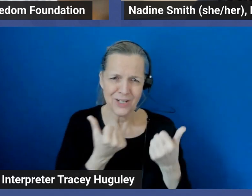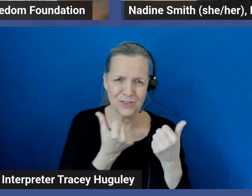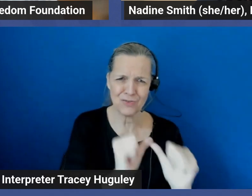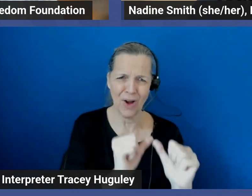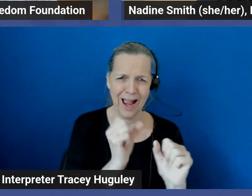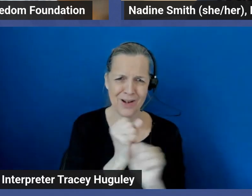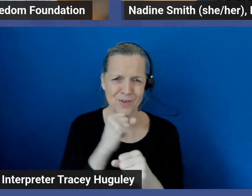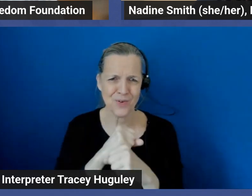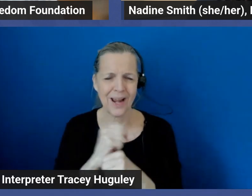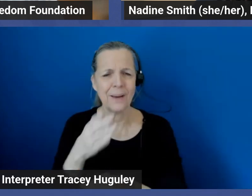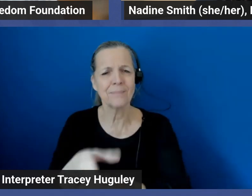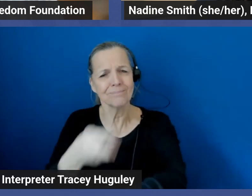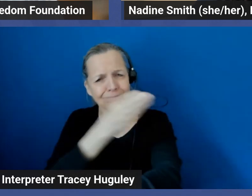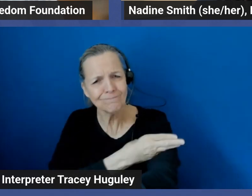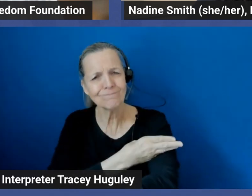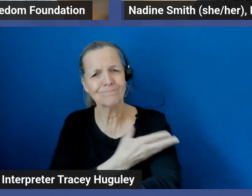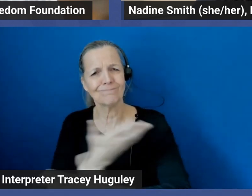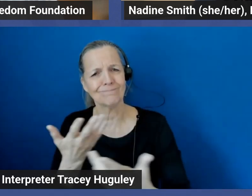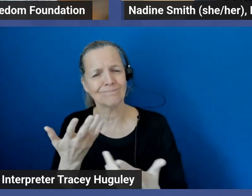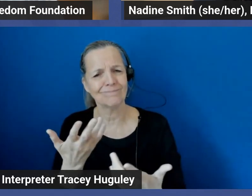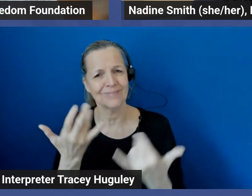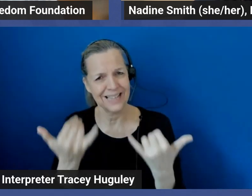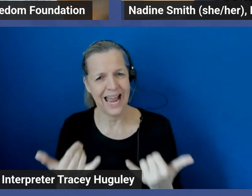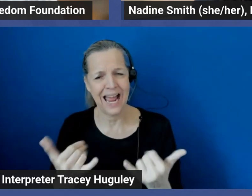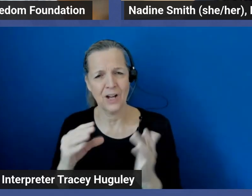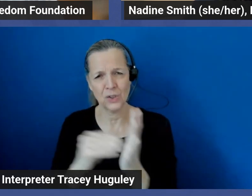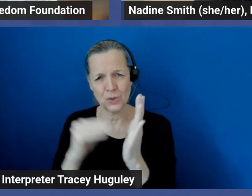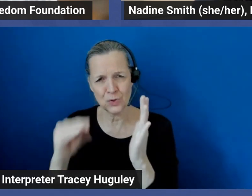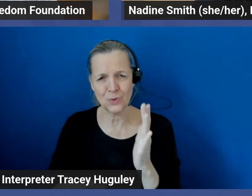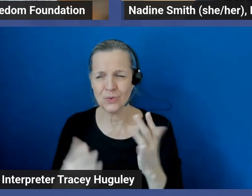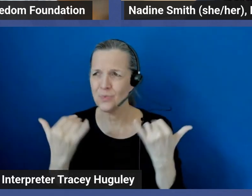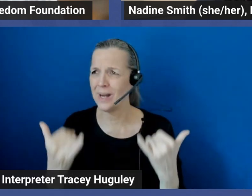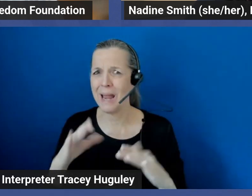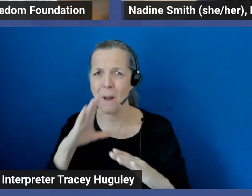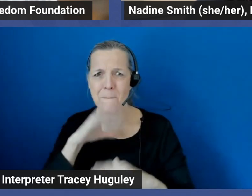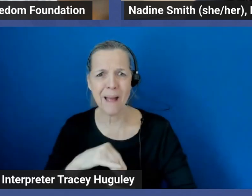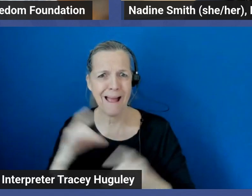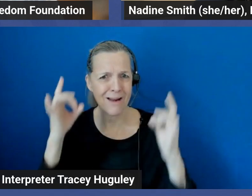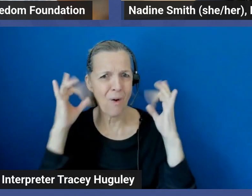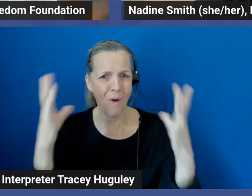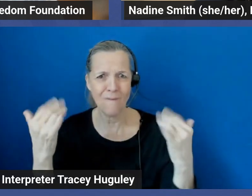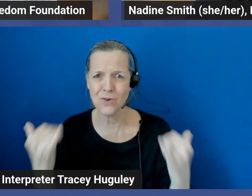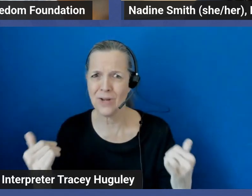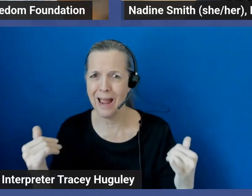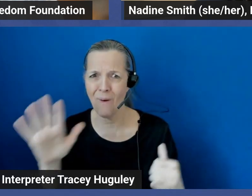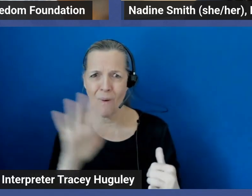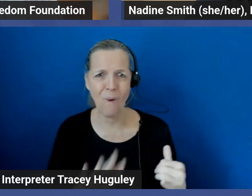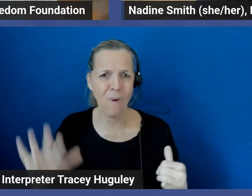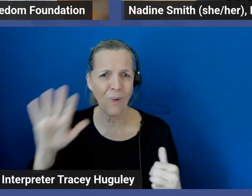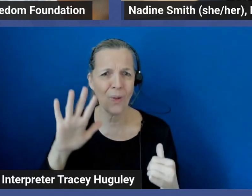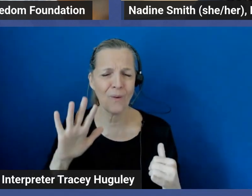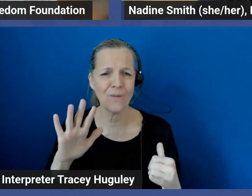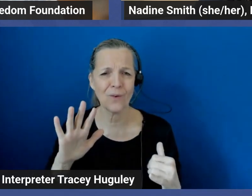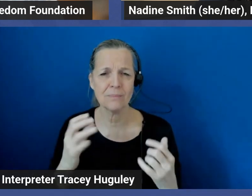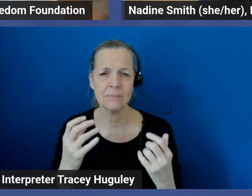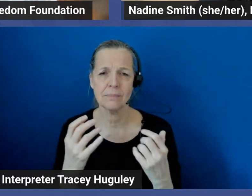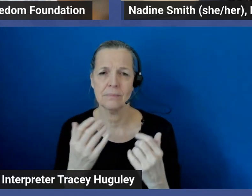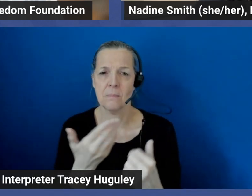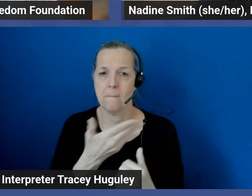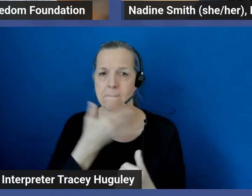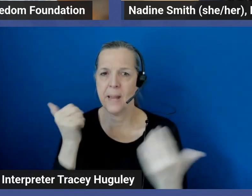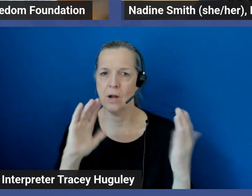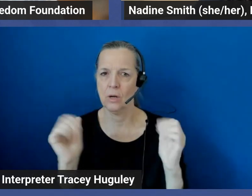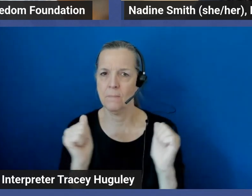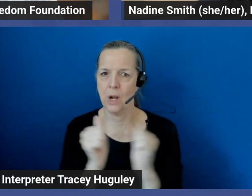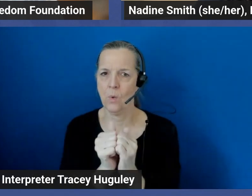get better for students. Even right now, as bad as things are, and they're terrible, they are much better than they